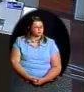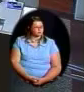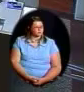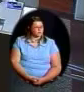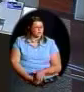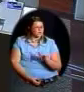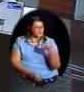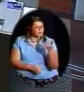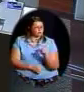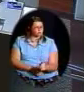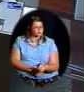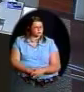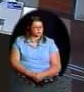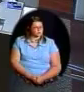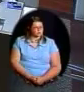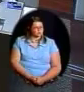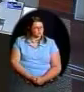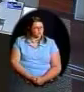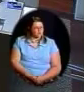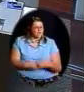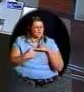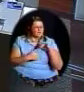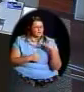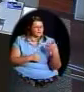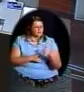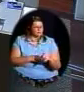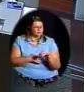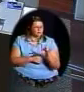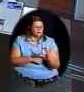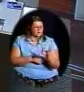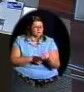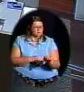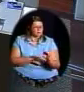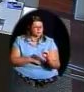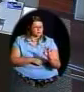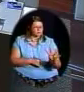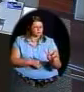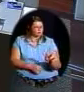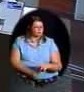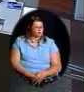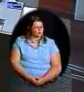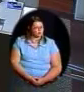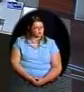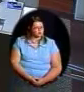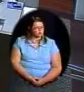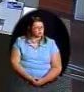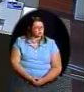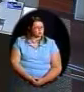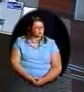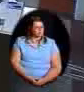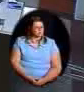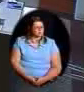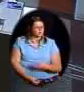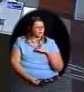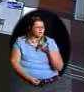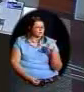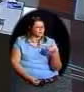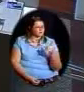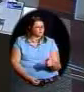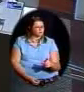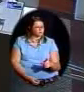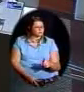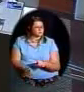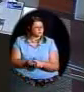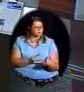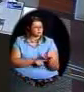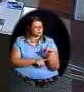Any other questions? I had another one on 8.04, which is... Mr. Parker, excuse me for interrupting. I have one other question on that. Okay, Mr. Churchman,